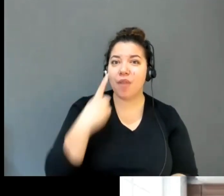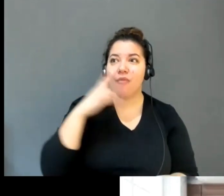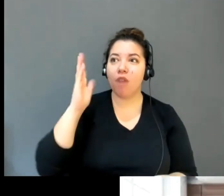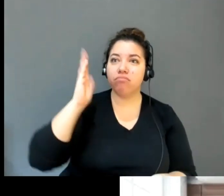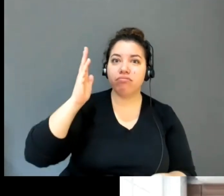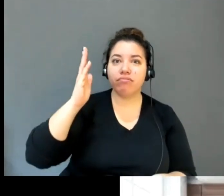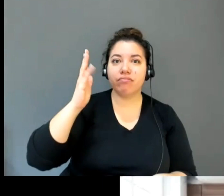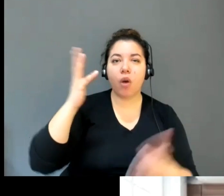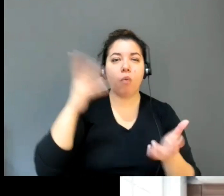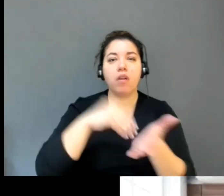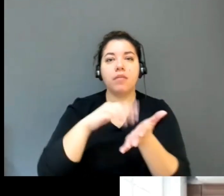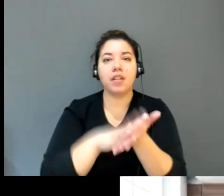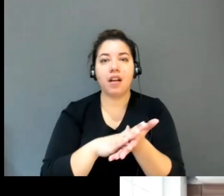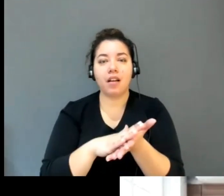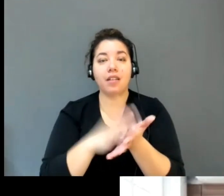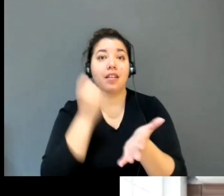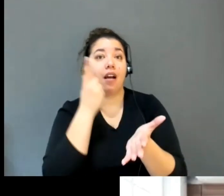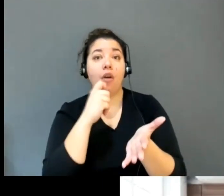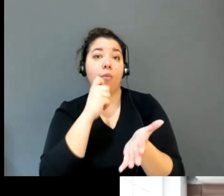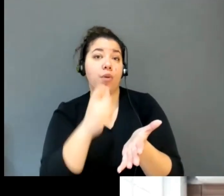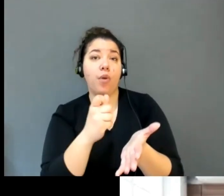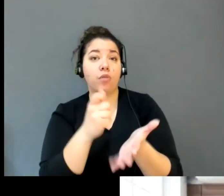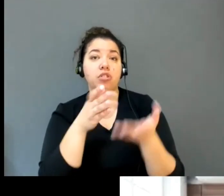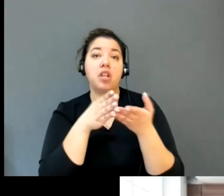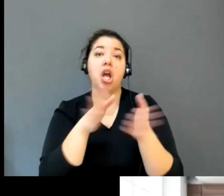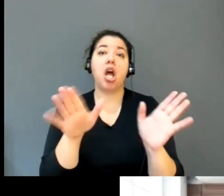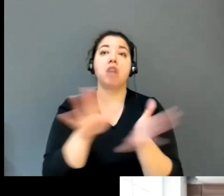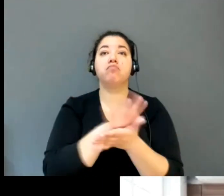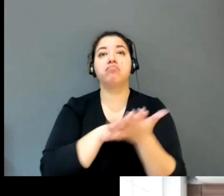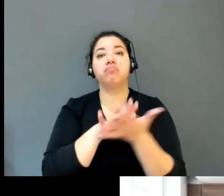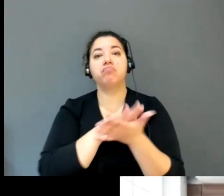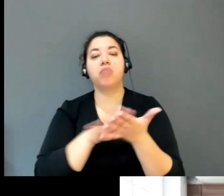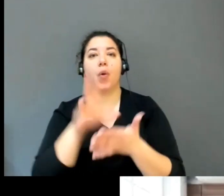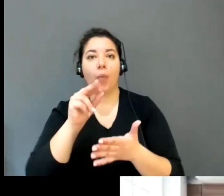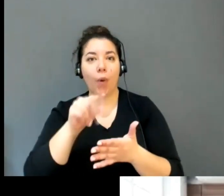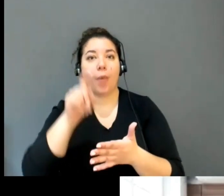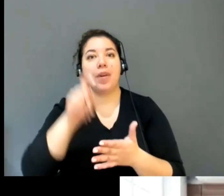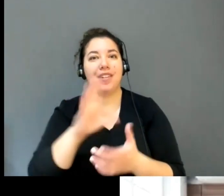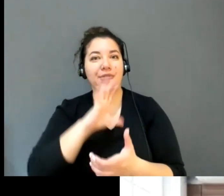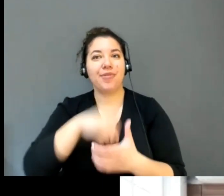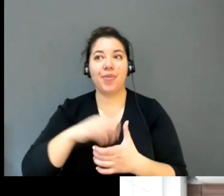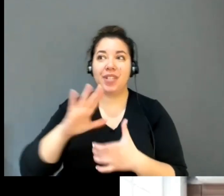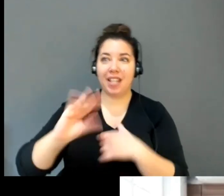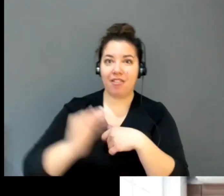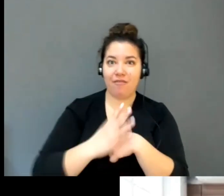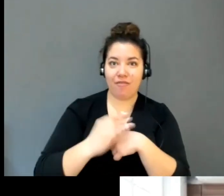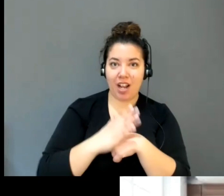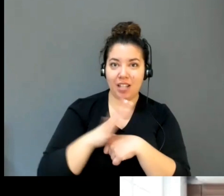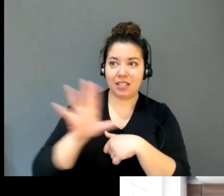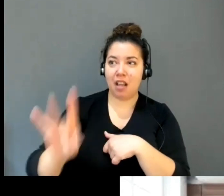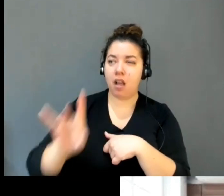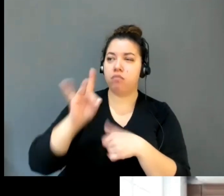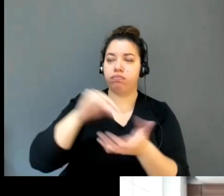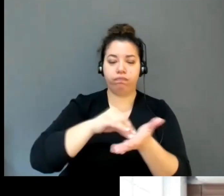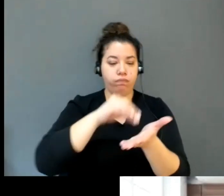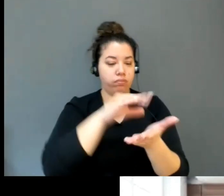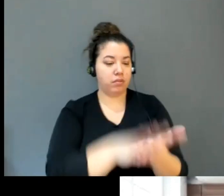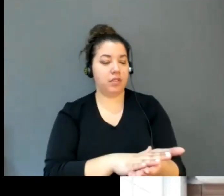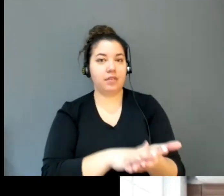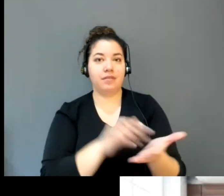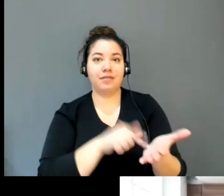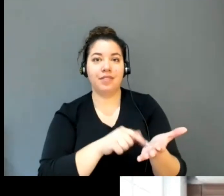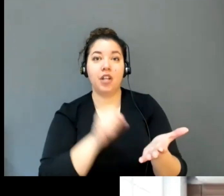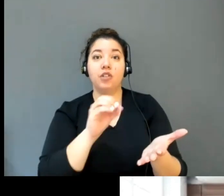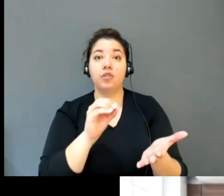write generic thank you notes in our program. We include a piece of advice the person shared with us, and we put it back in our note to make our note extra